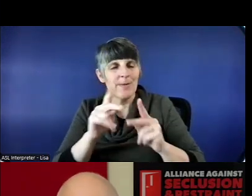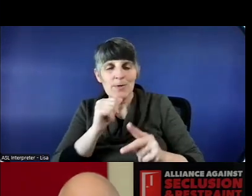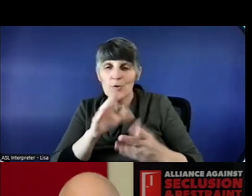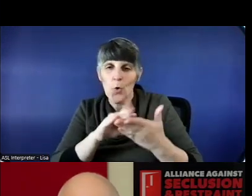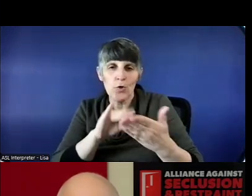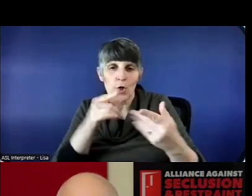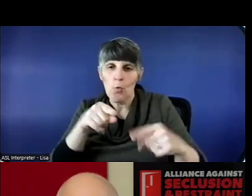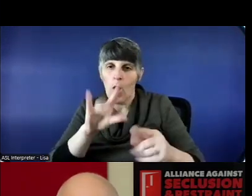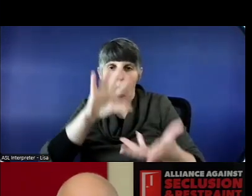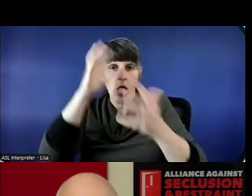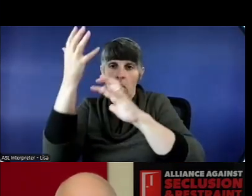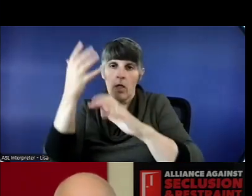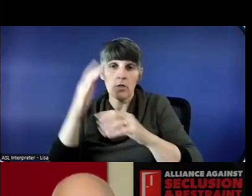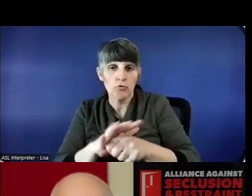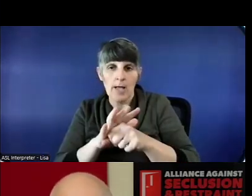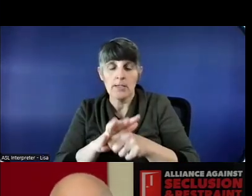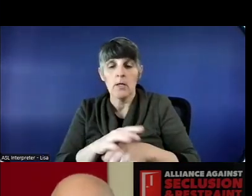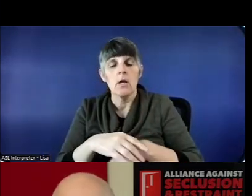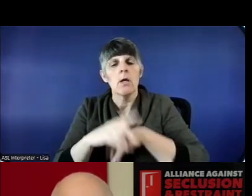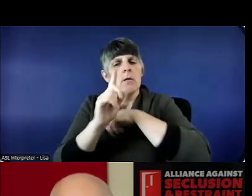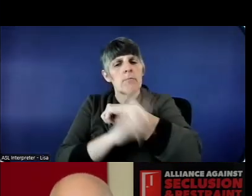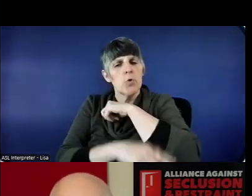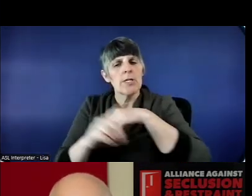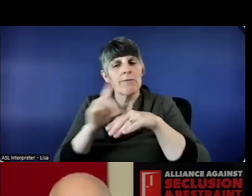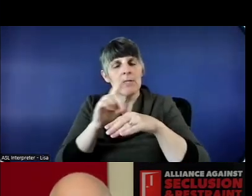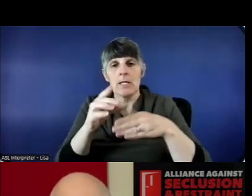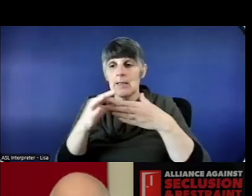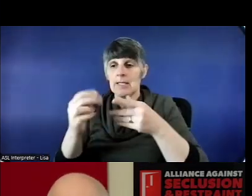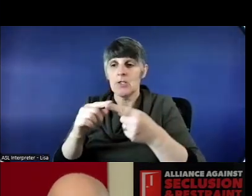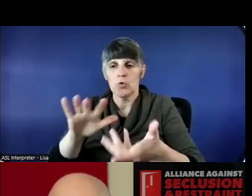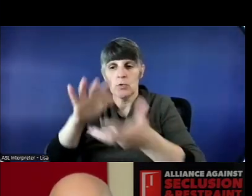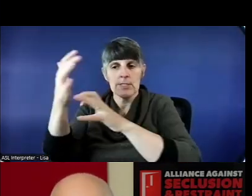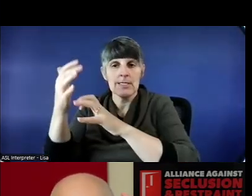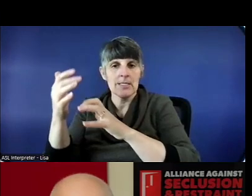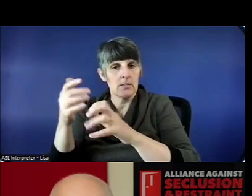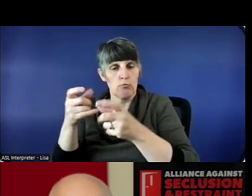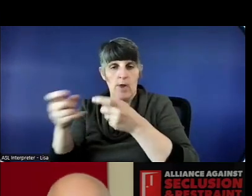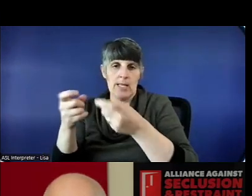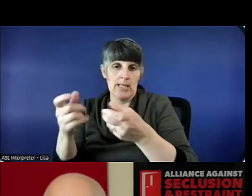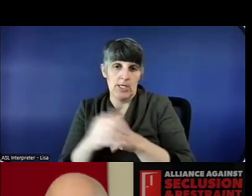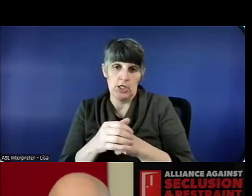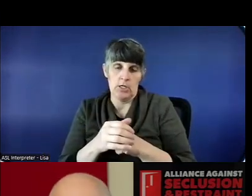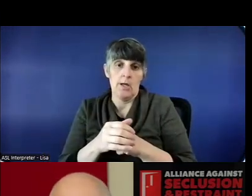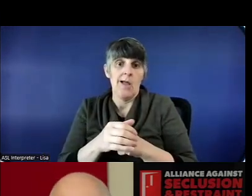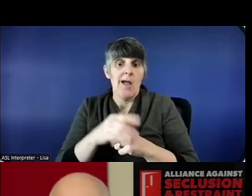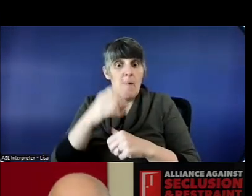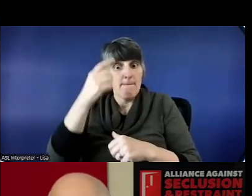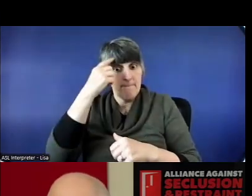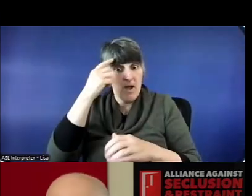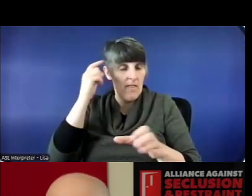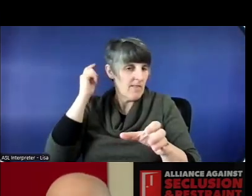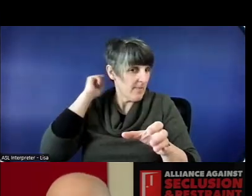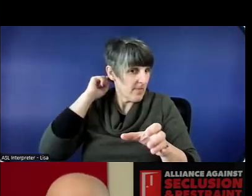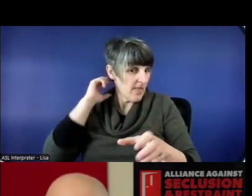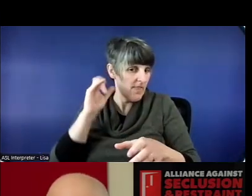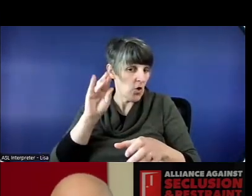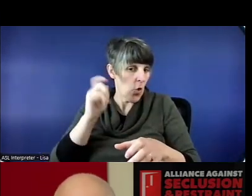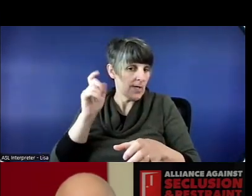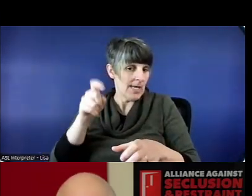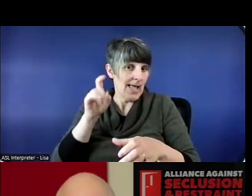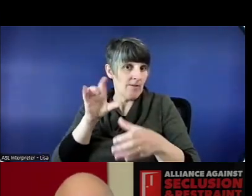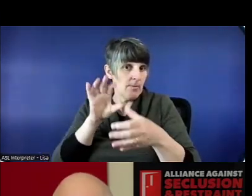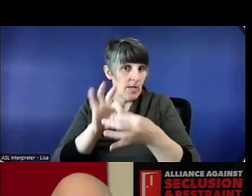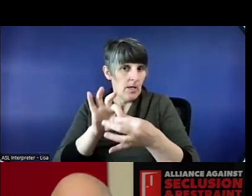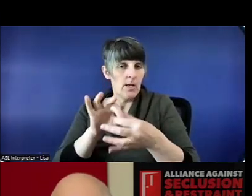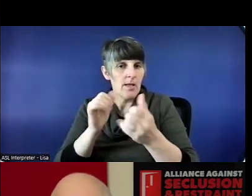dysregulated. Punitive discipline leads to dysregulation. And, yet the cortex has to be available if discipline is going to